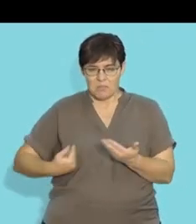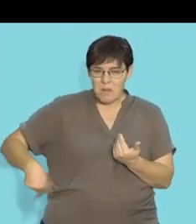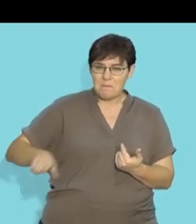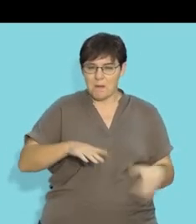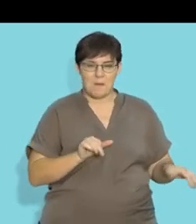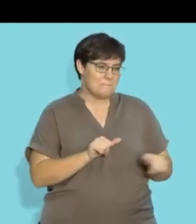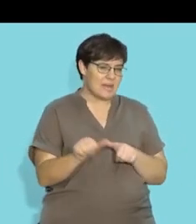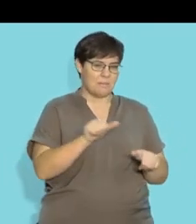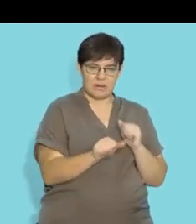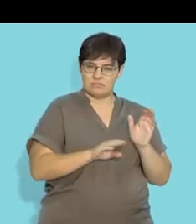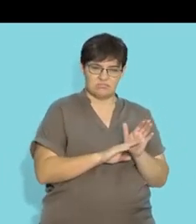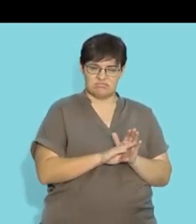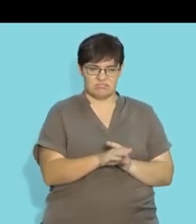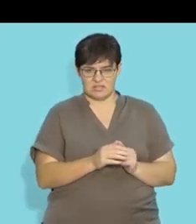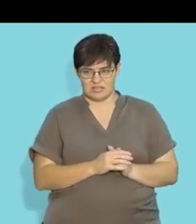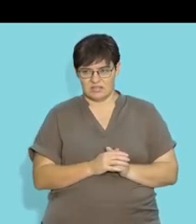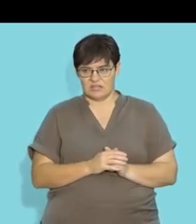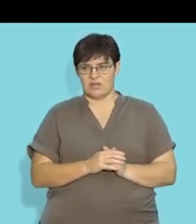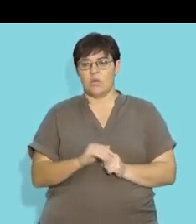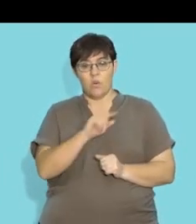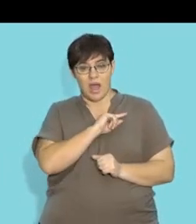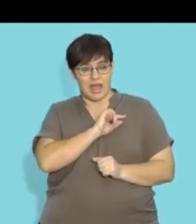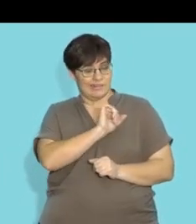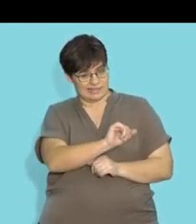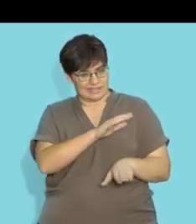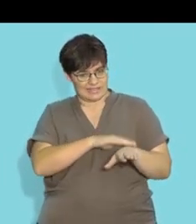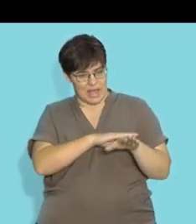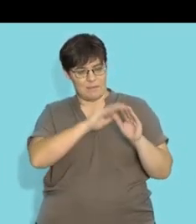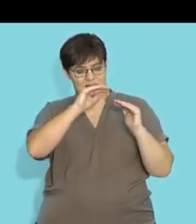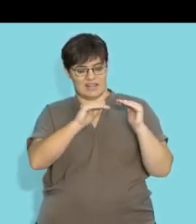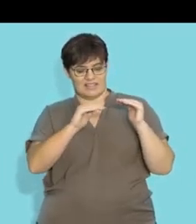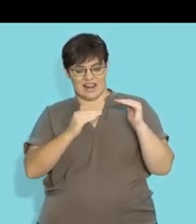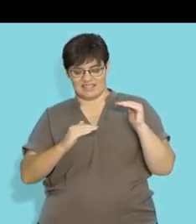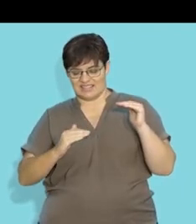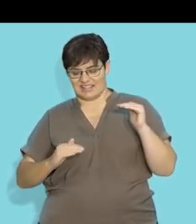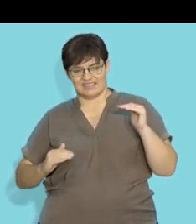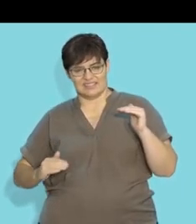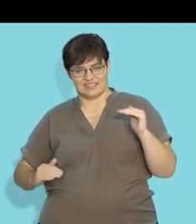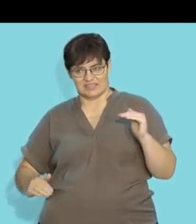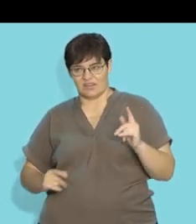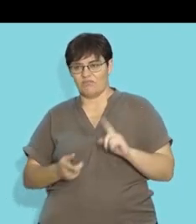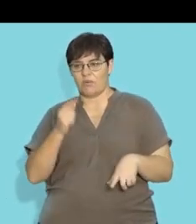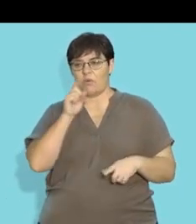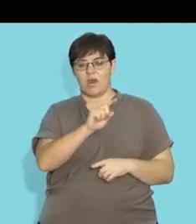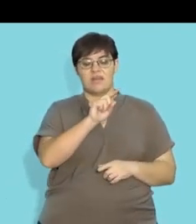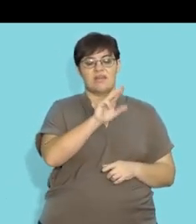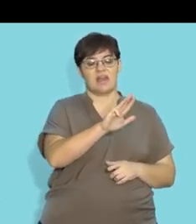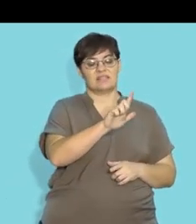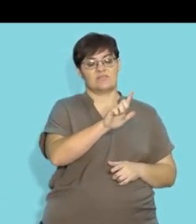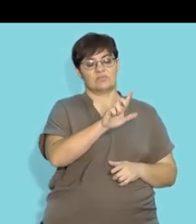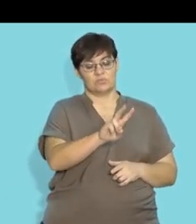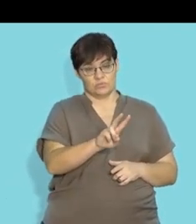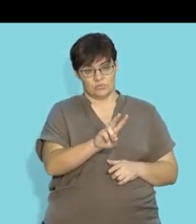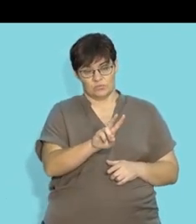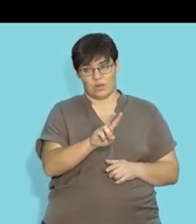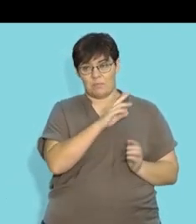team, they're just getting better and better. They're reducing their time if we compare from